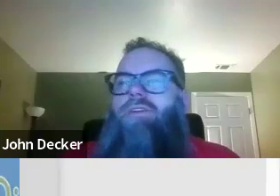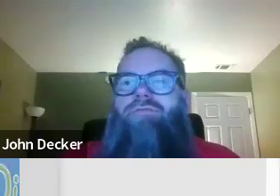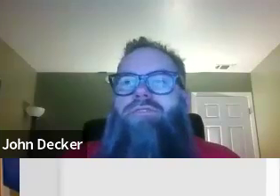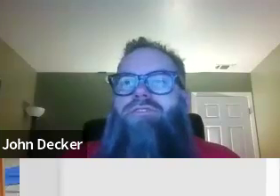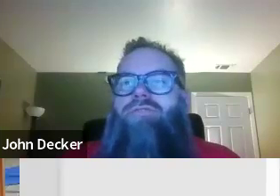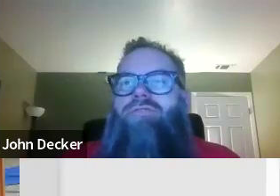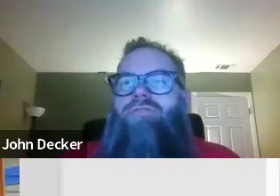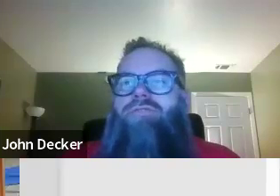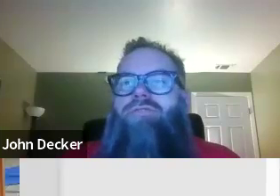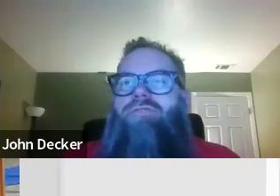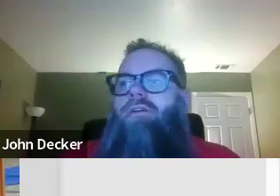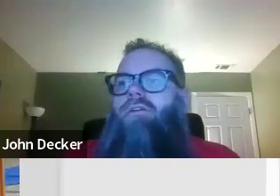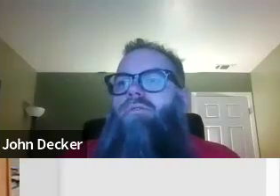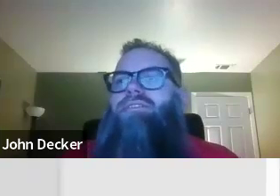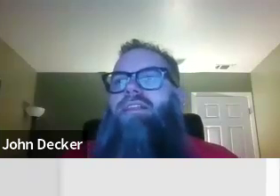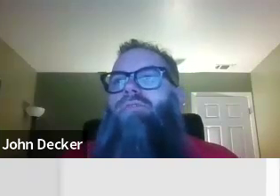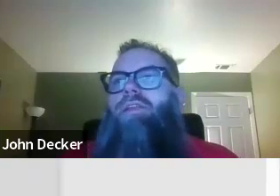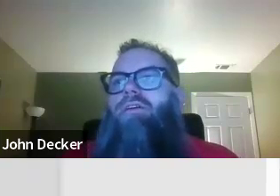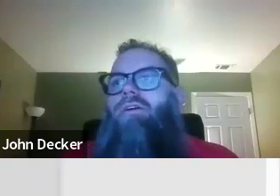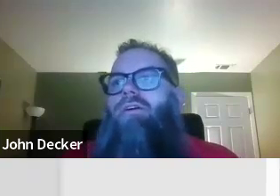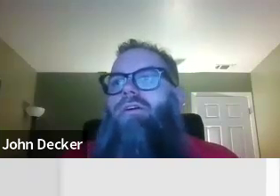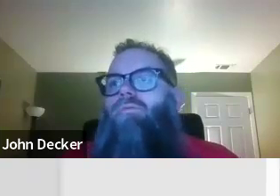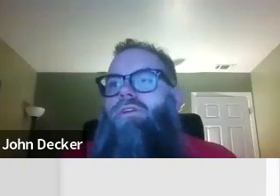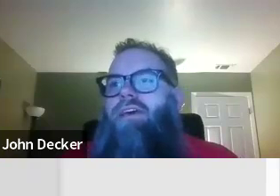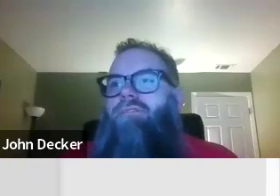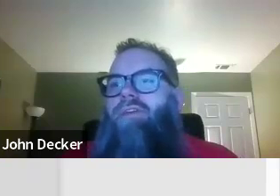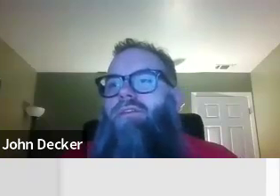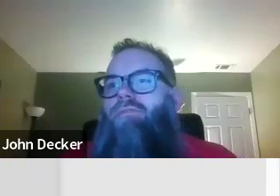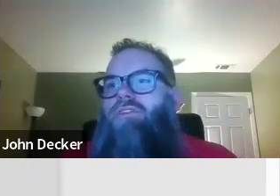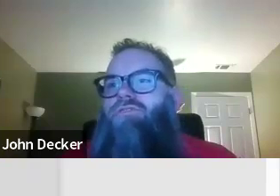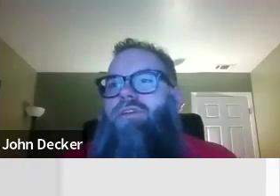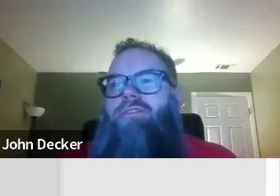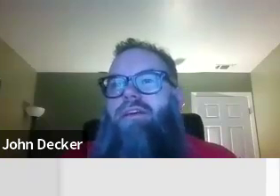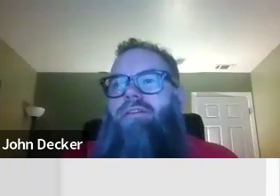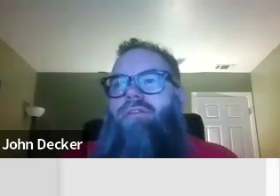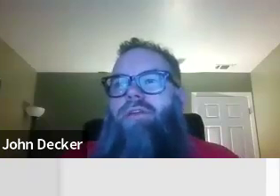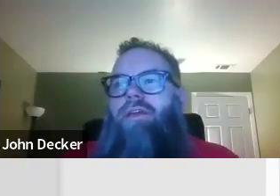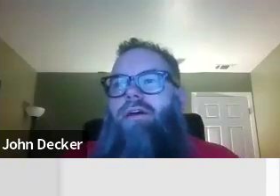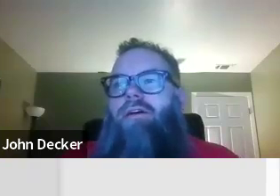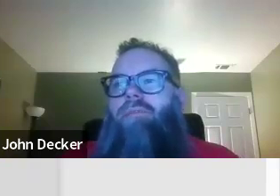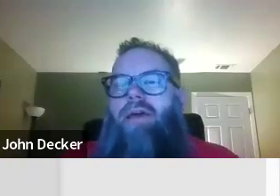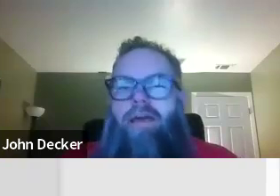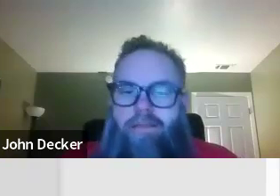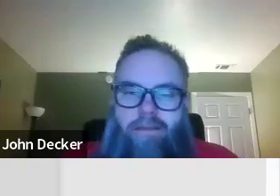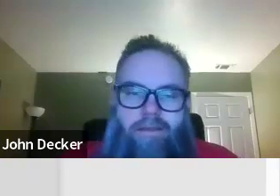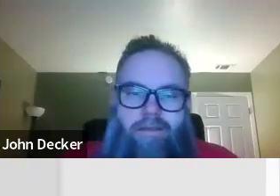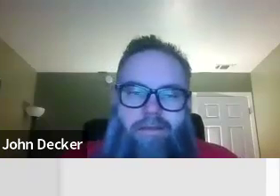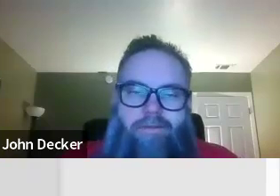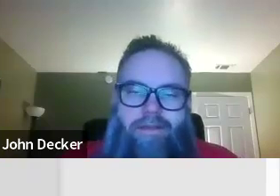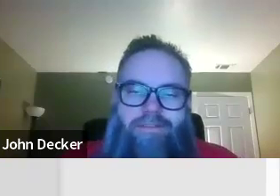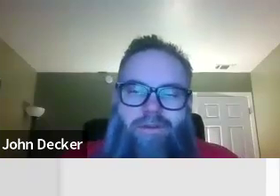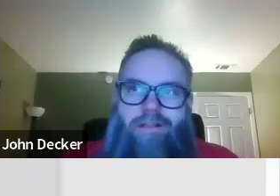City Unified School District. We celebrated our work staff anniversaries, including